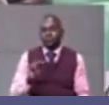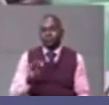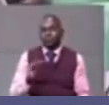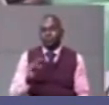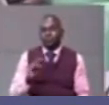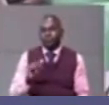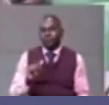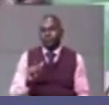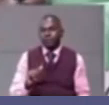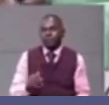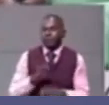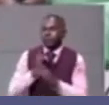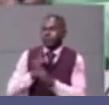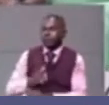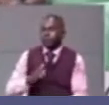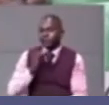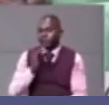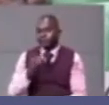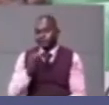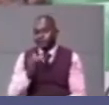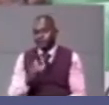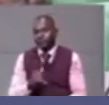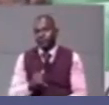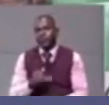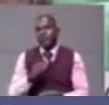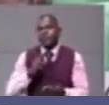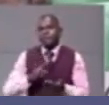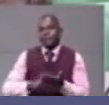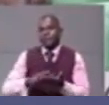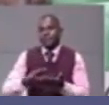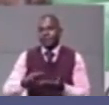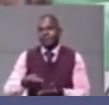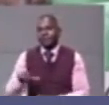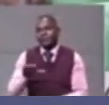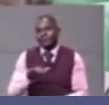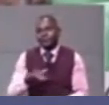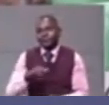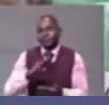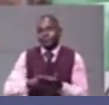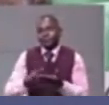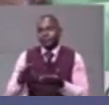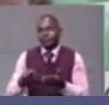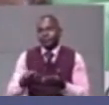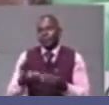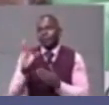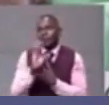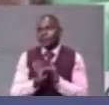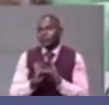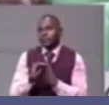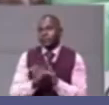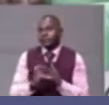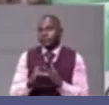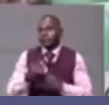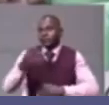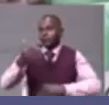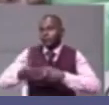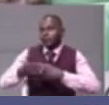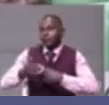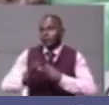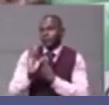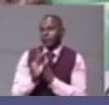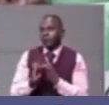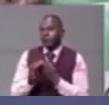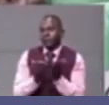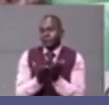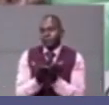Right Honourable Speaker, Masaka City, Masaka District and the surrounding districts were